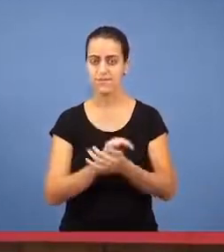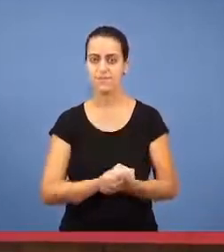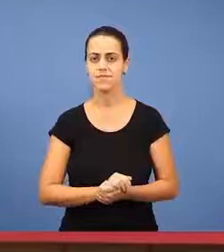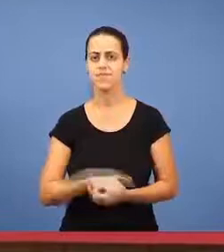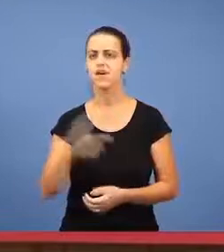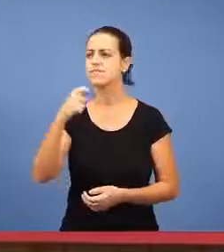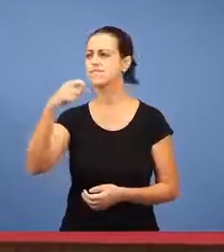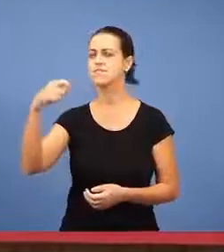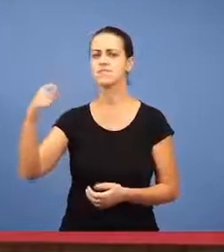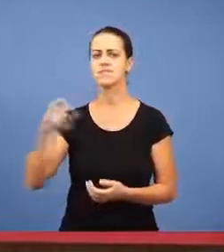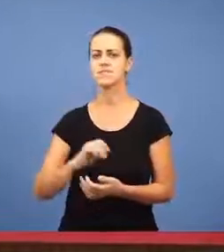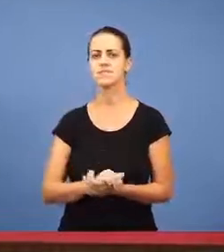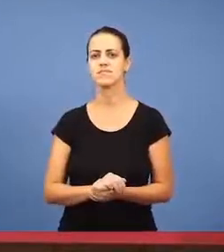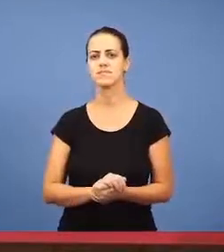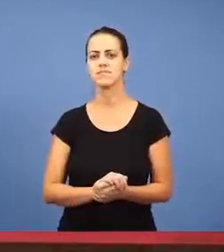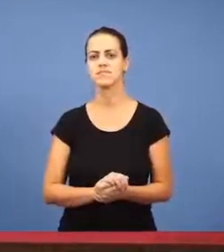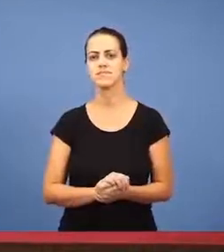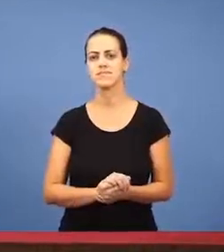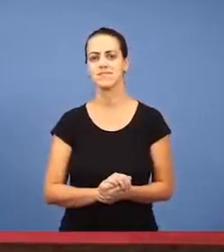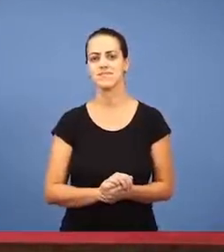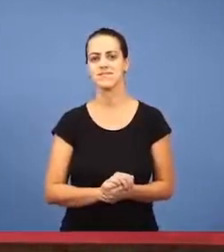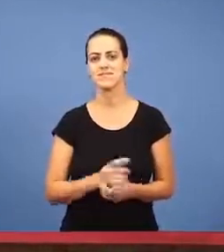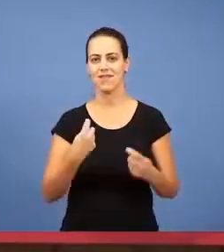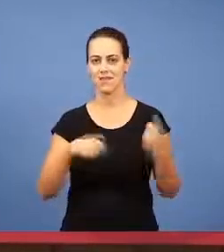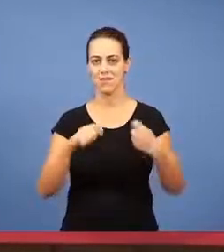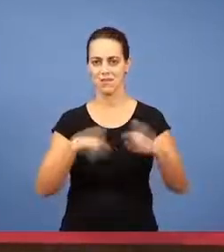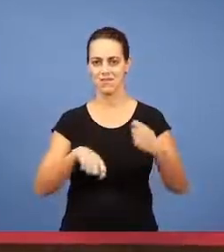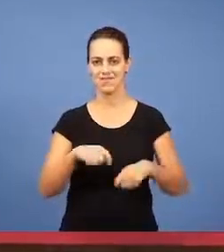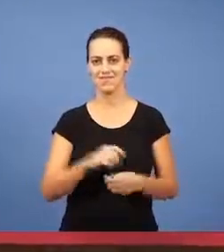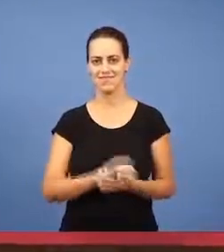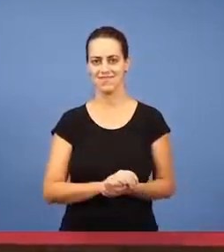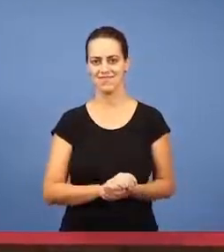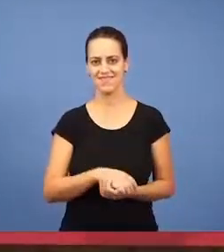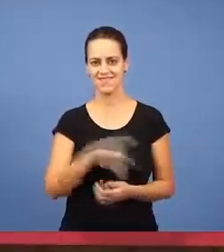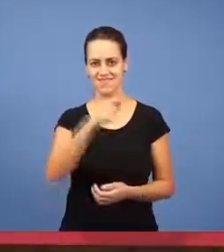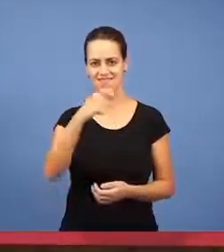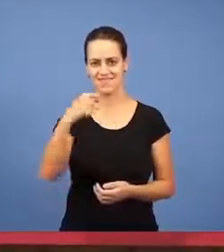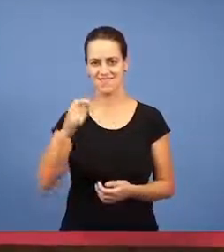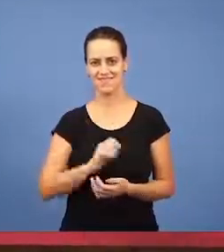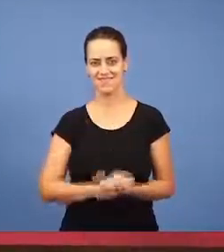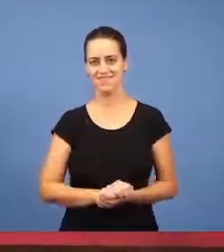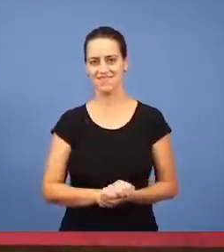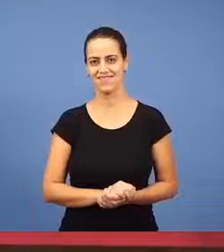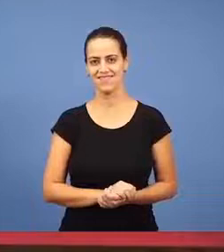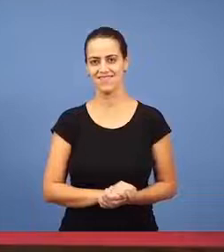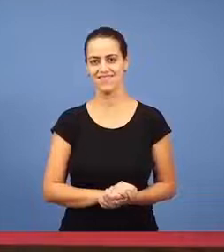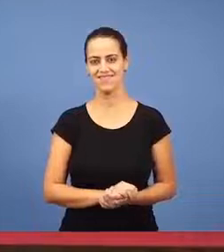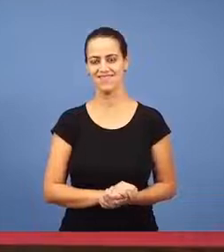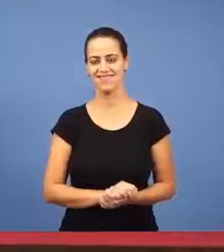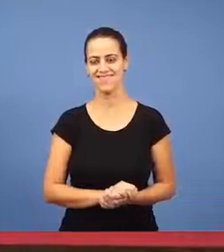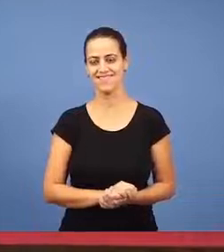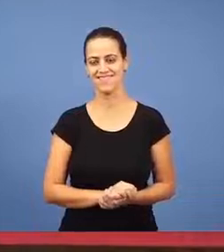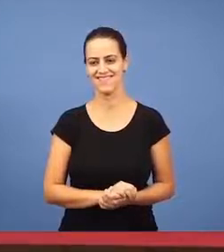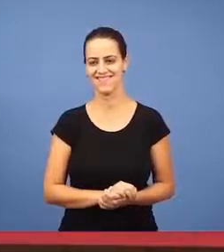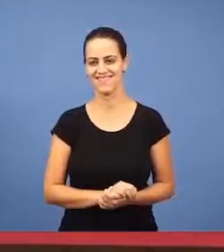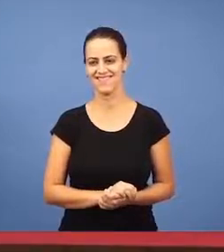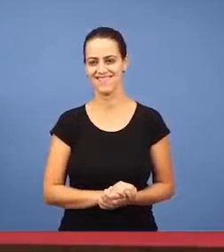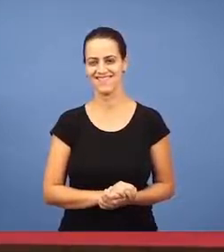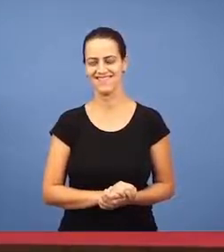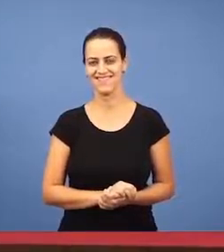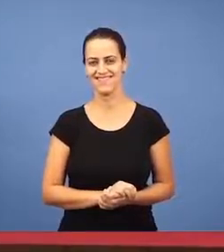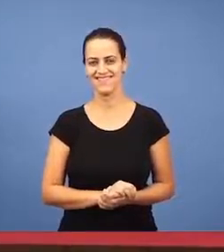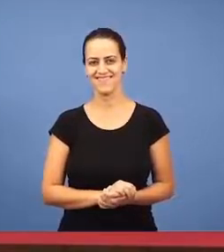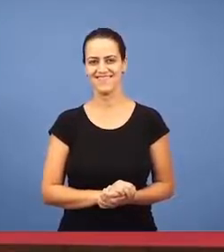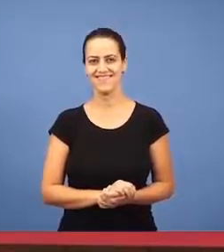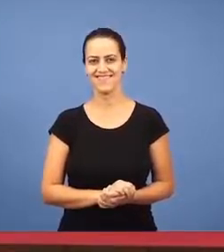Hey, they took the chalk from here. Oh, they're putting it in the drawer. Oh, that's very good. The chalk is supposed to